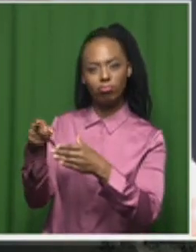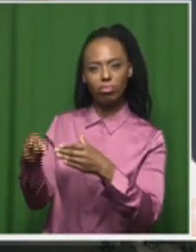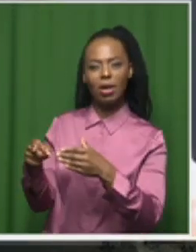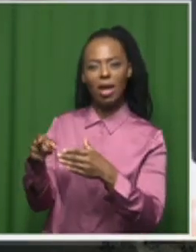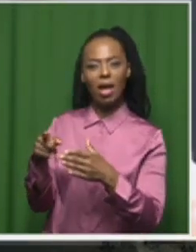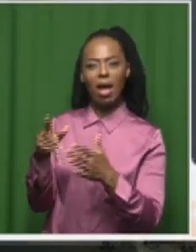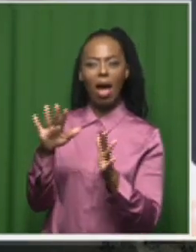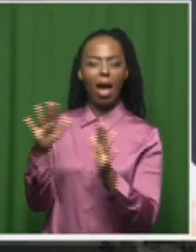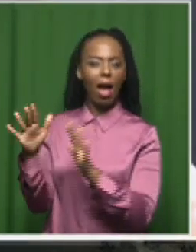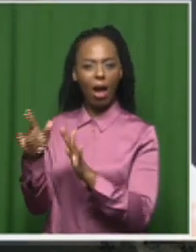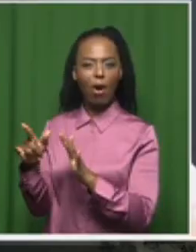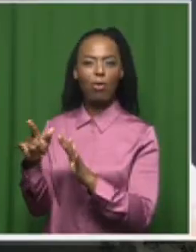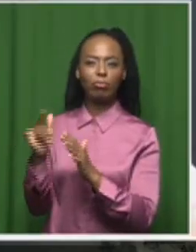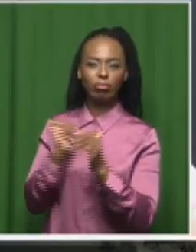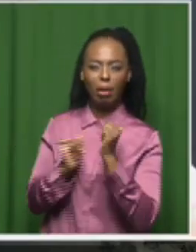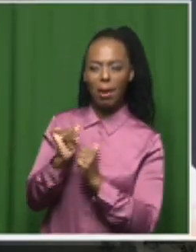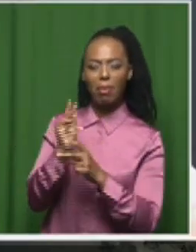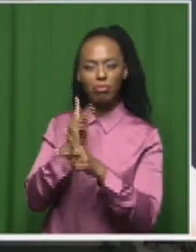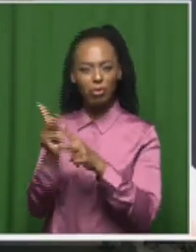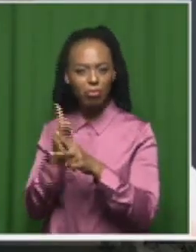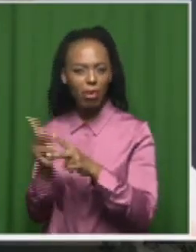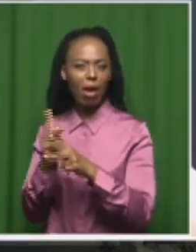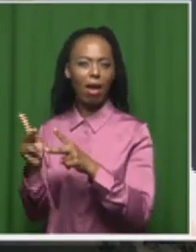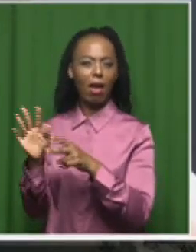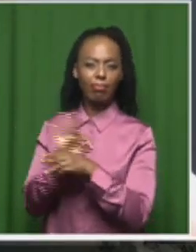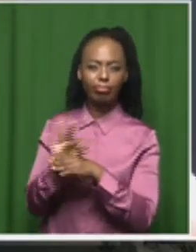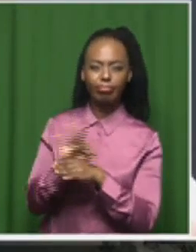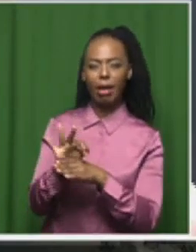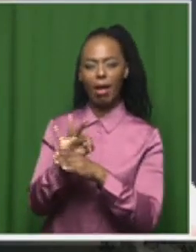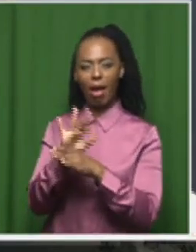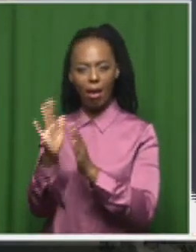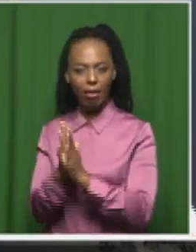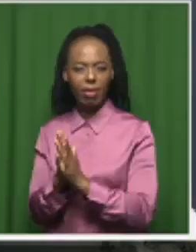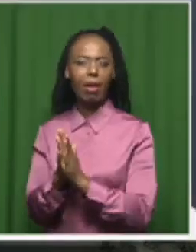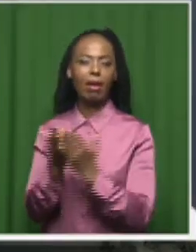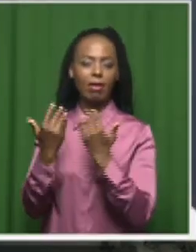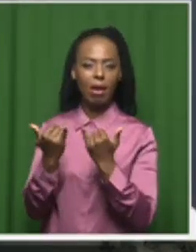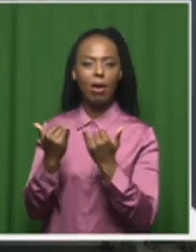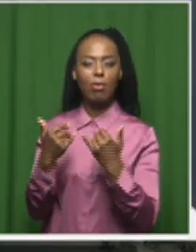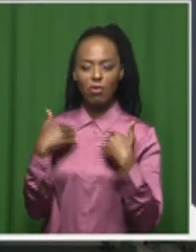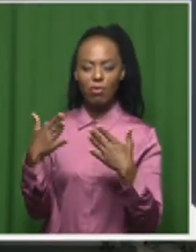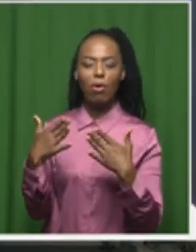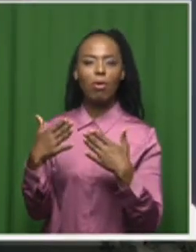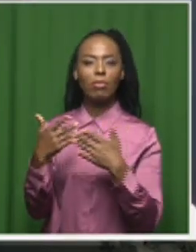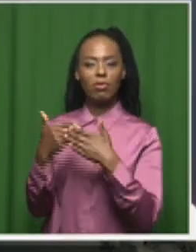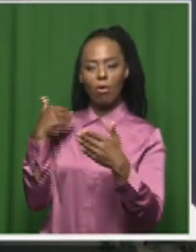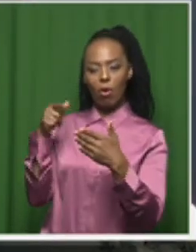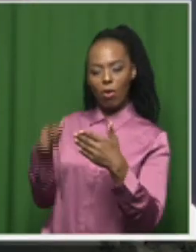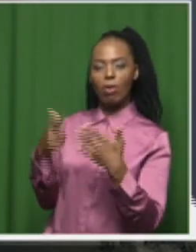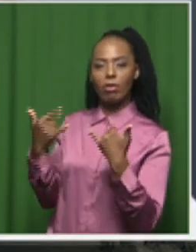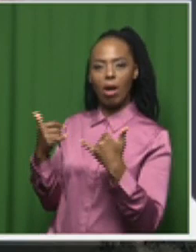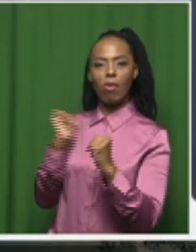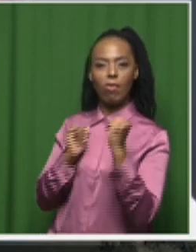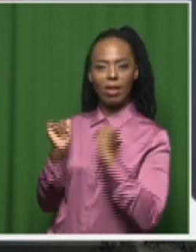the prepping, the production, behind the scenes. What went into this offering, perhaps as it's now ready for showcase?